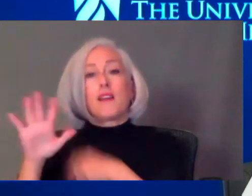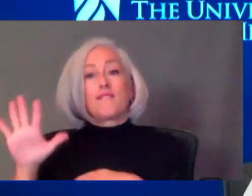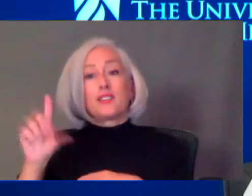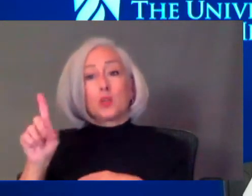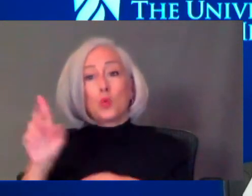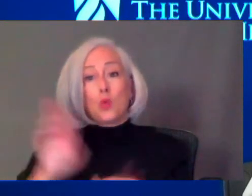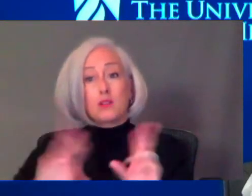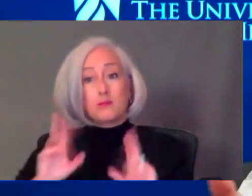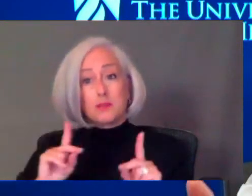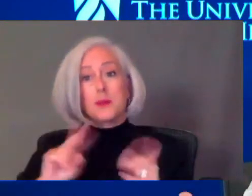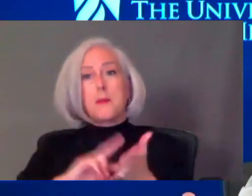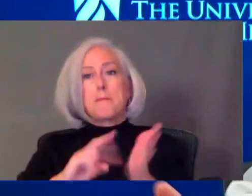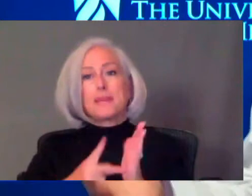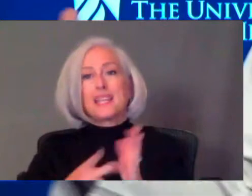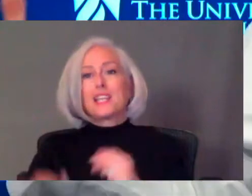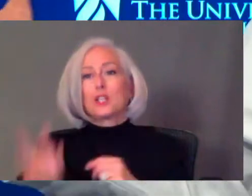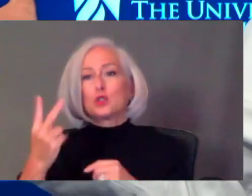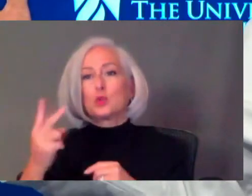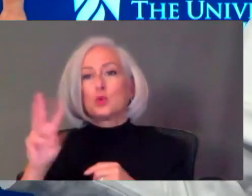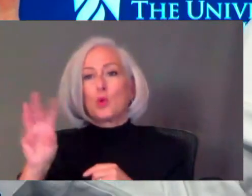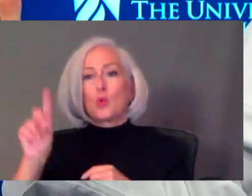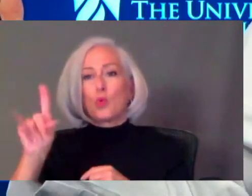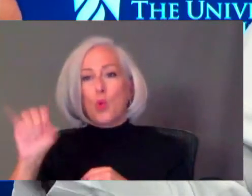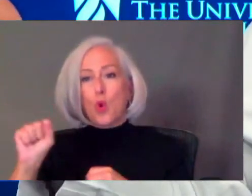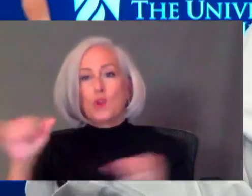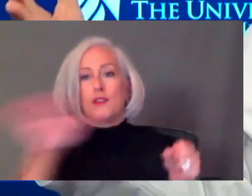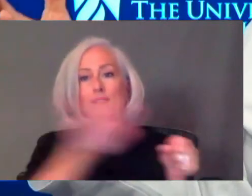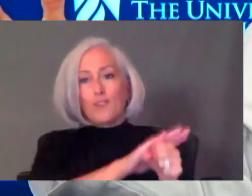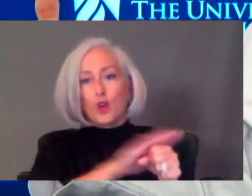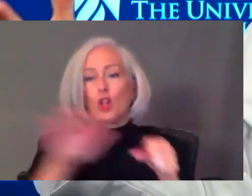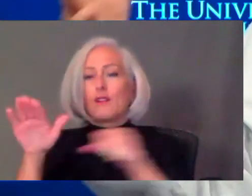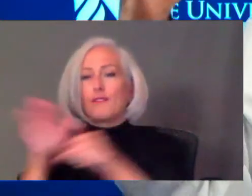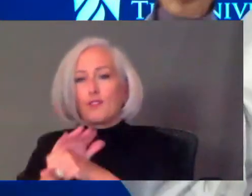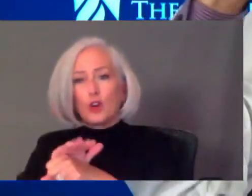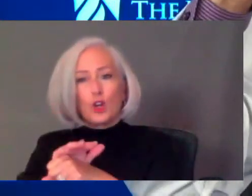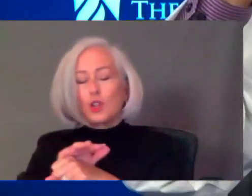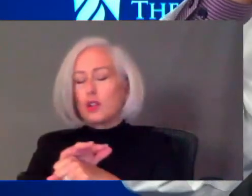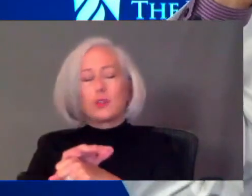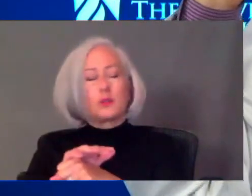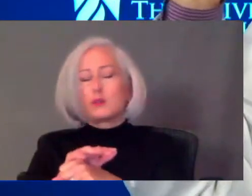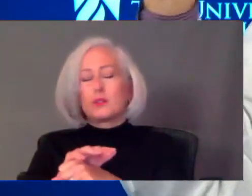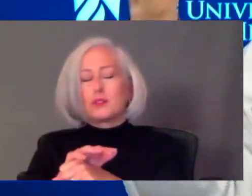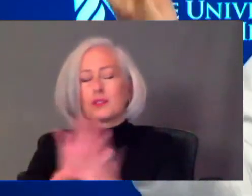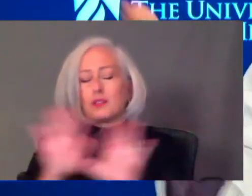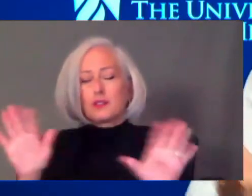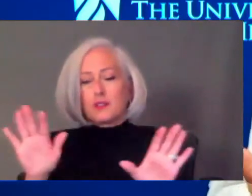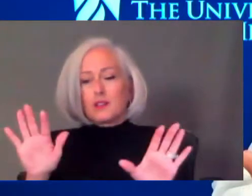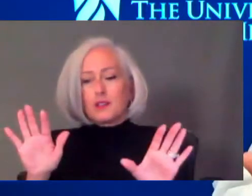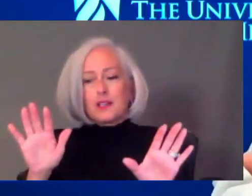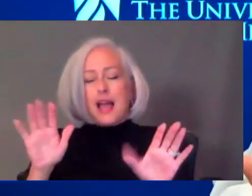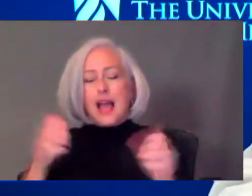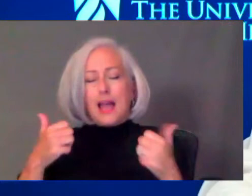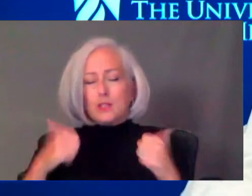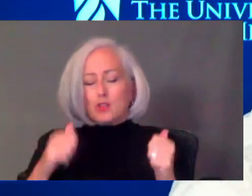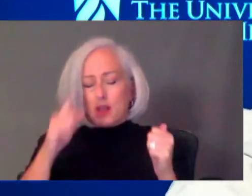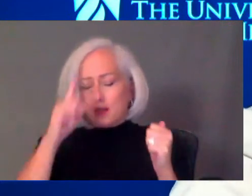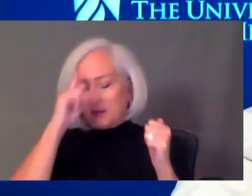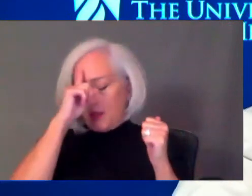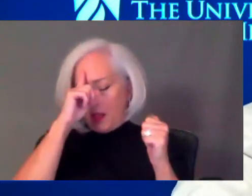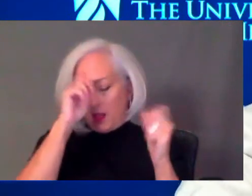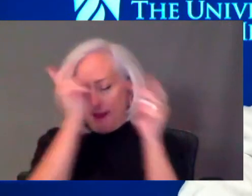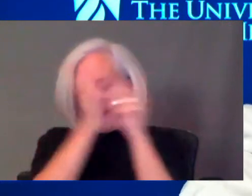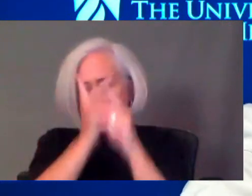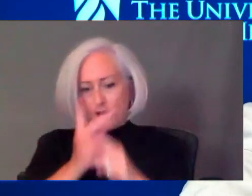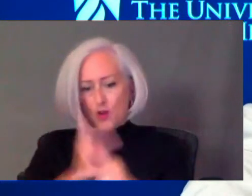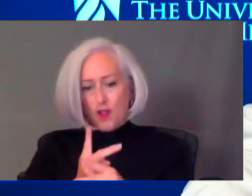pill, Mario? What do you think about this coming oral pill part? Because you've been in this research for ways to try and do it, and you actually, I think, didn't you have a pill or something you were